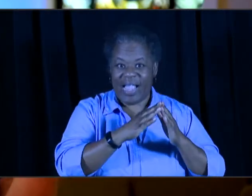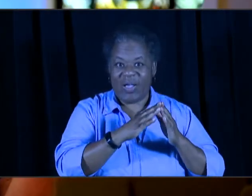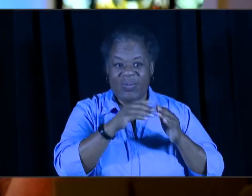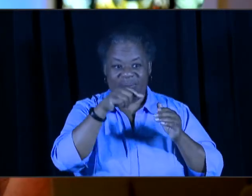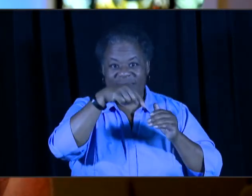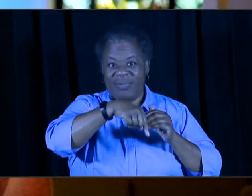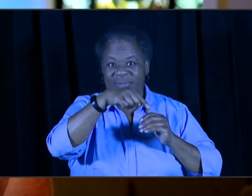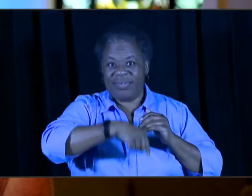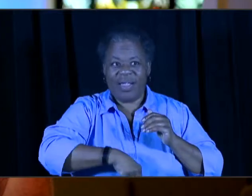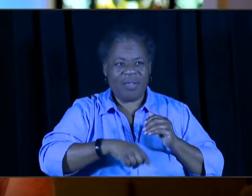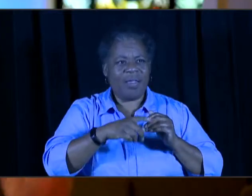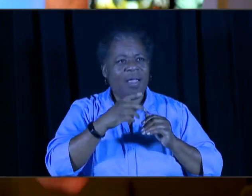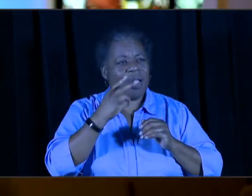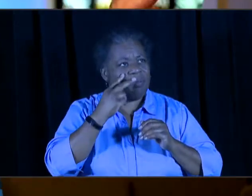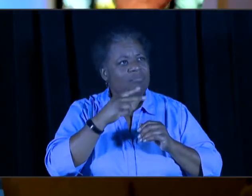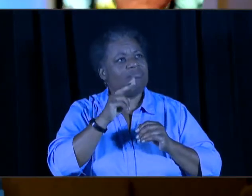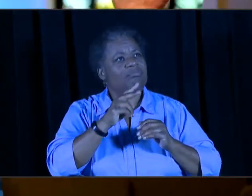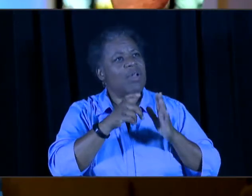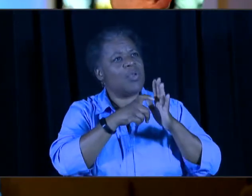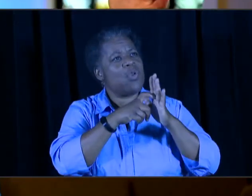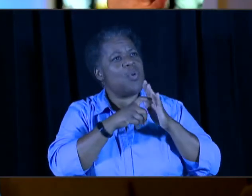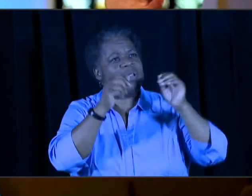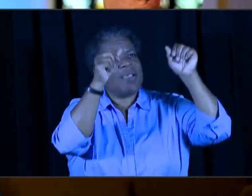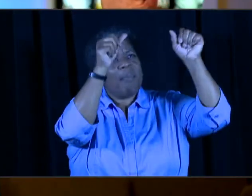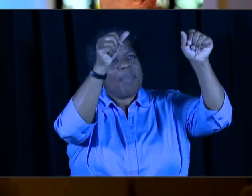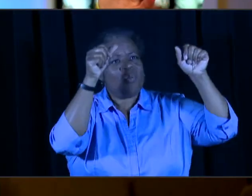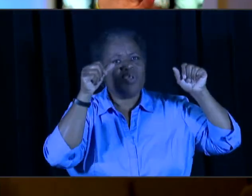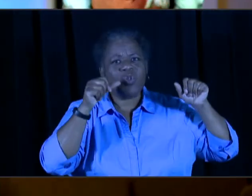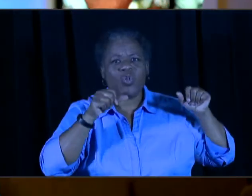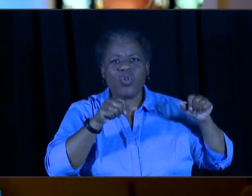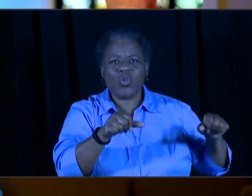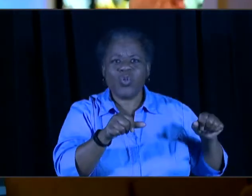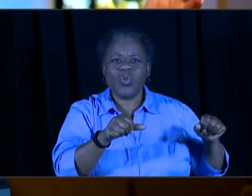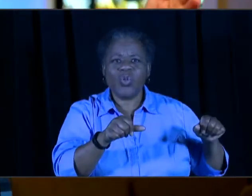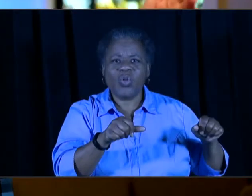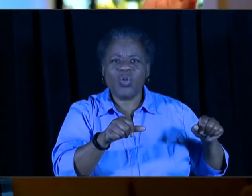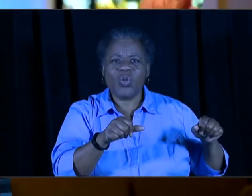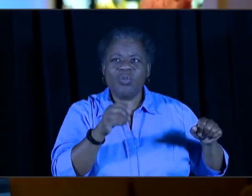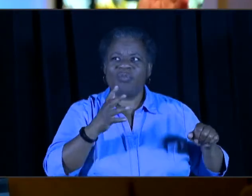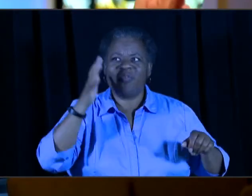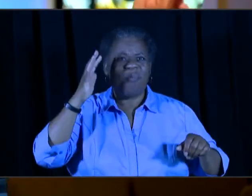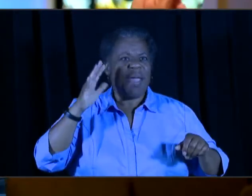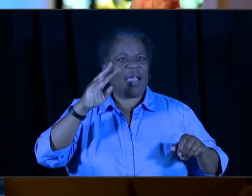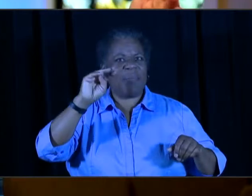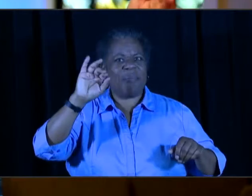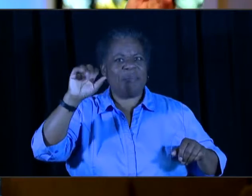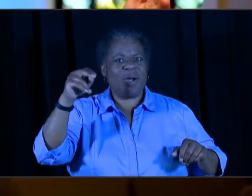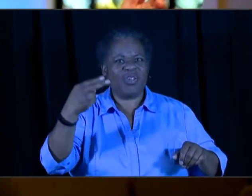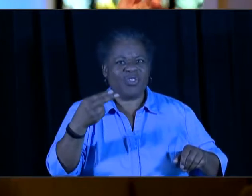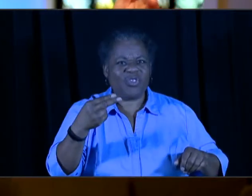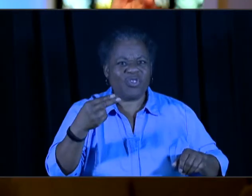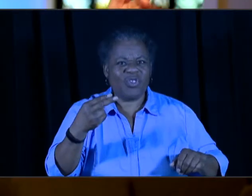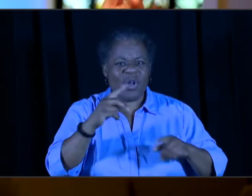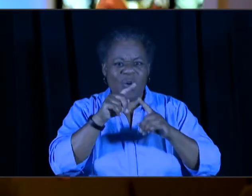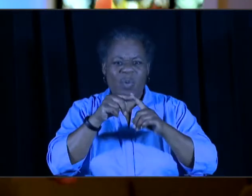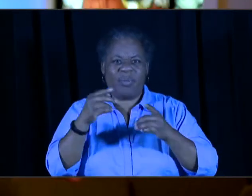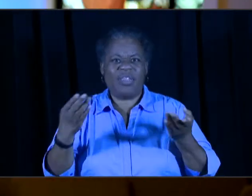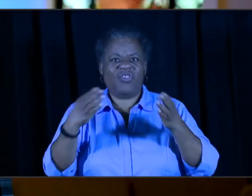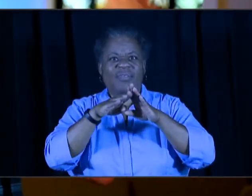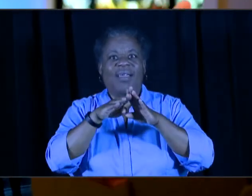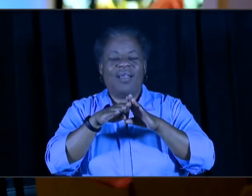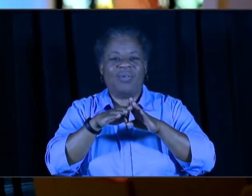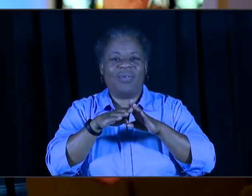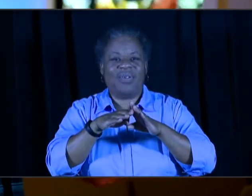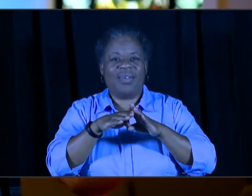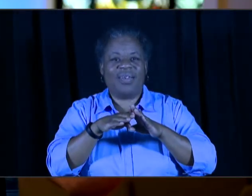looked up and noticed that there was a poster on there from back in March when we went into shutdown. It turns out